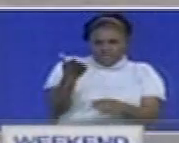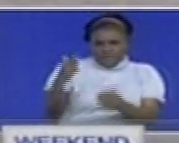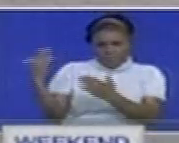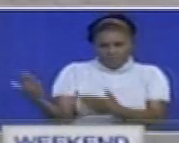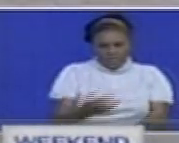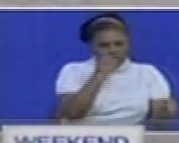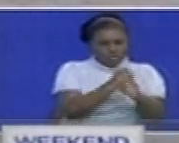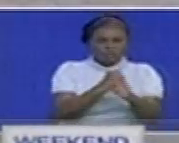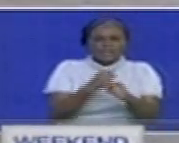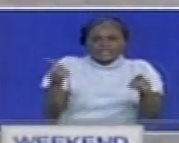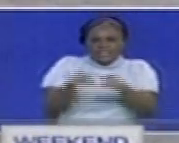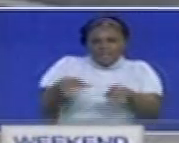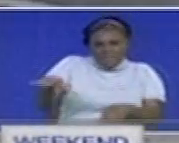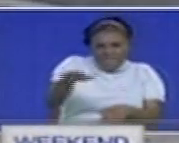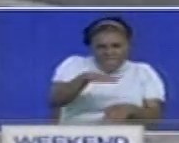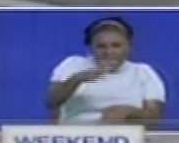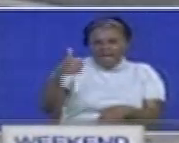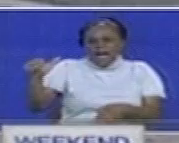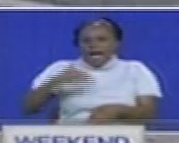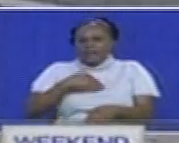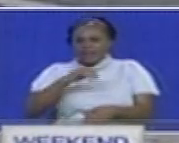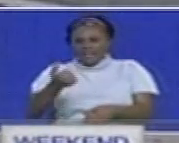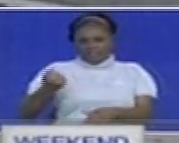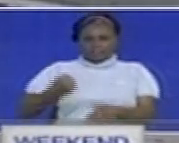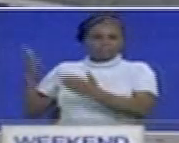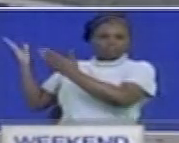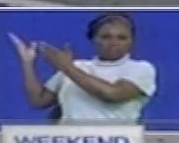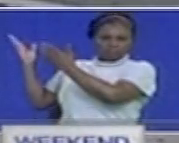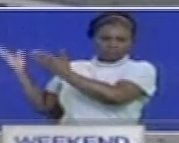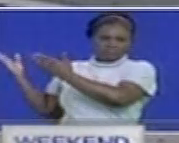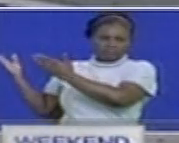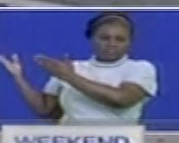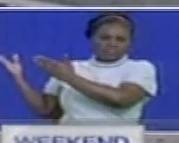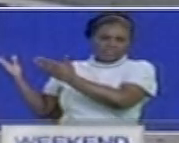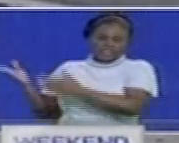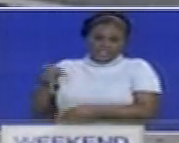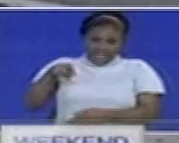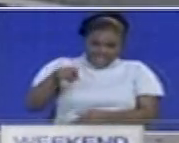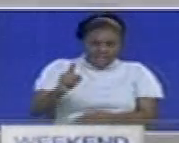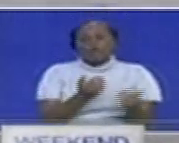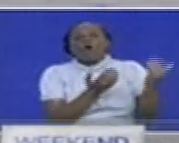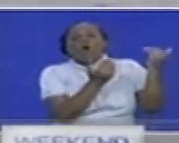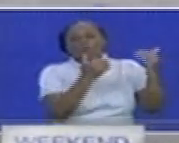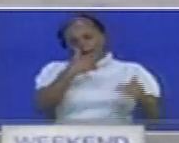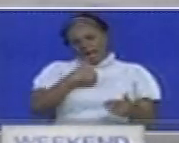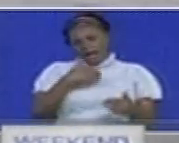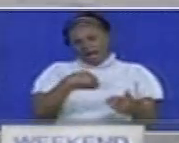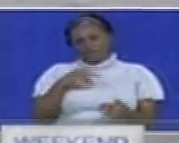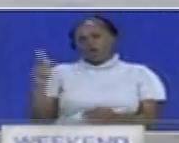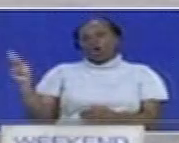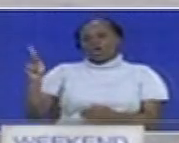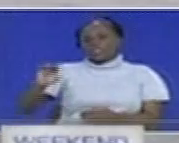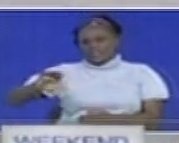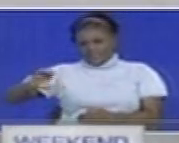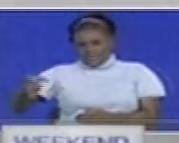Not too far off from here, Judy Mwoki whiles the time away with her nieces at home. She too is hopeful that the Konza Techno